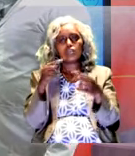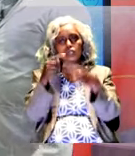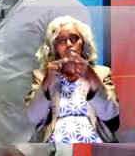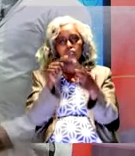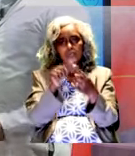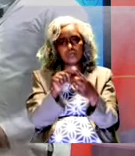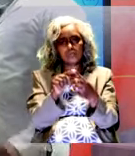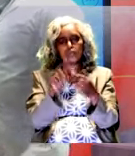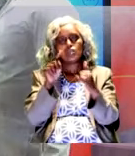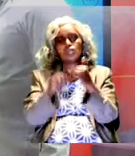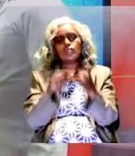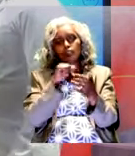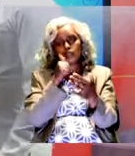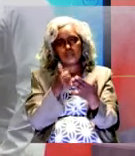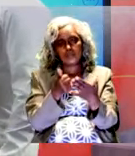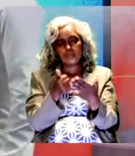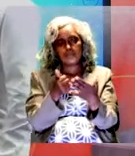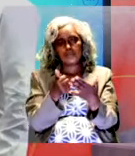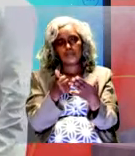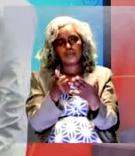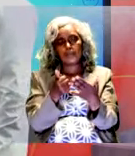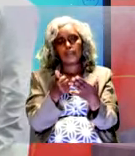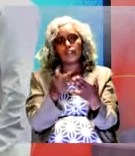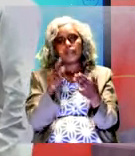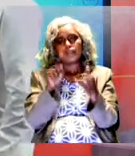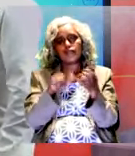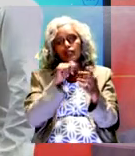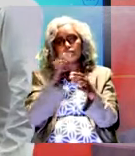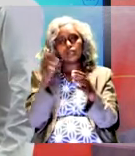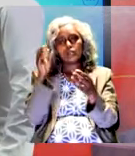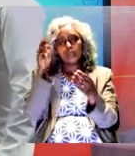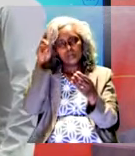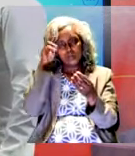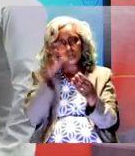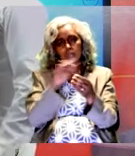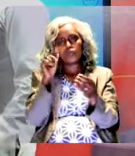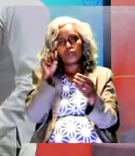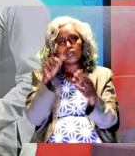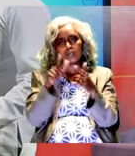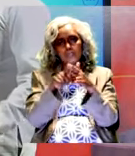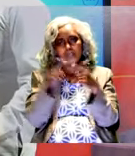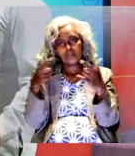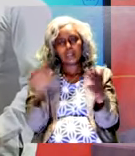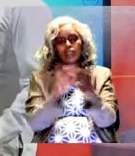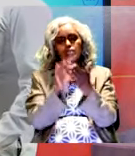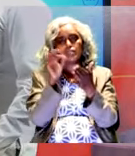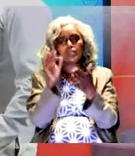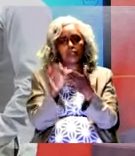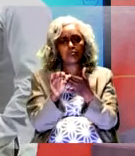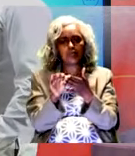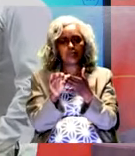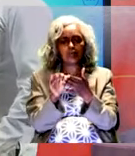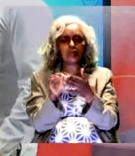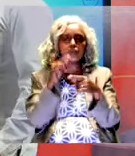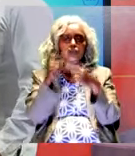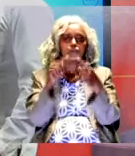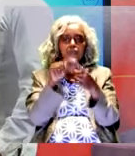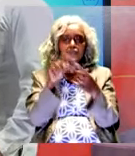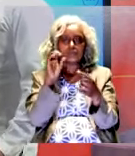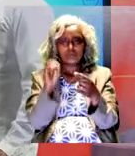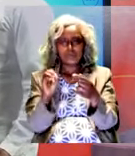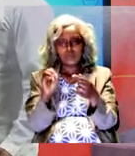to infinity, infinity squared plus 1, a big number plus 1, it's a very big, it doesn't go to